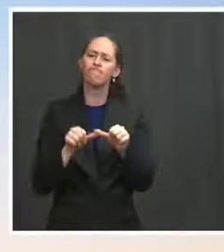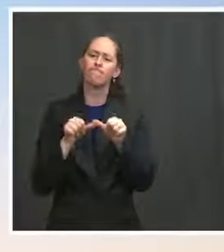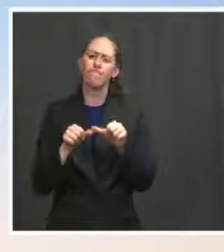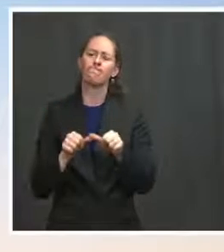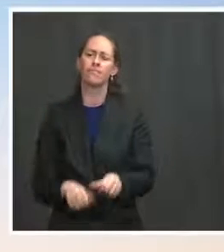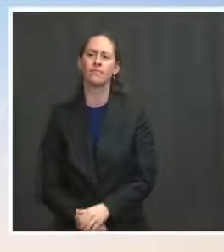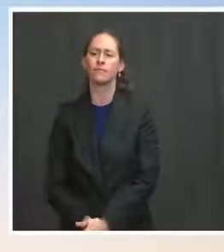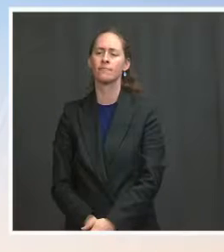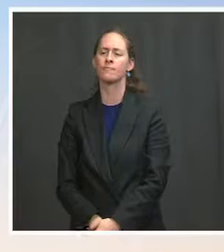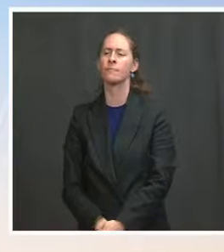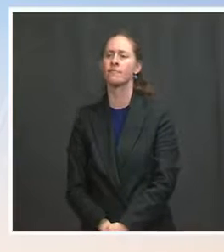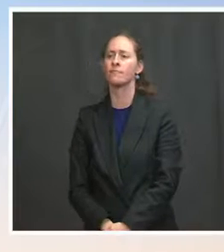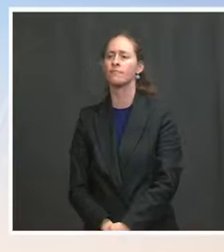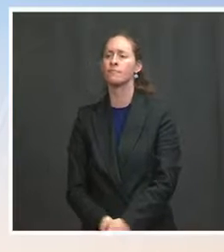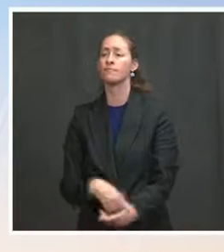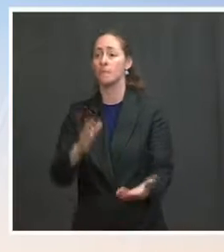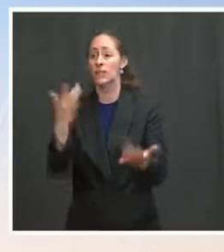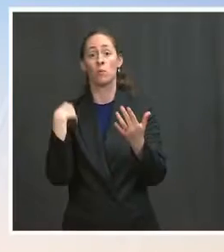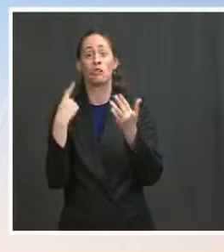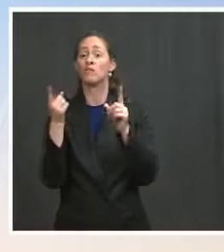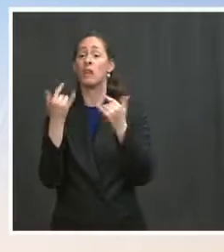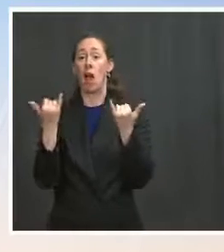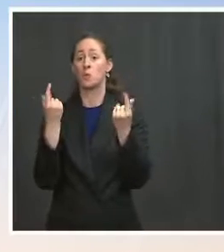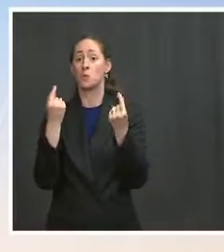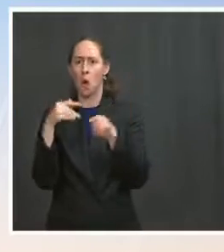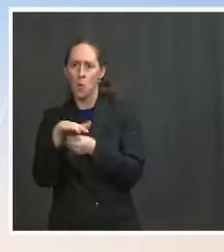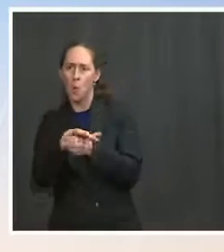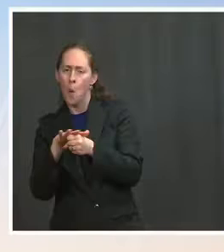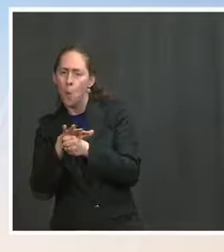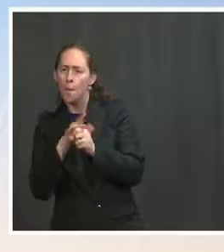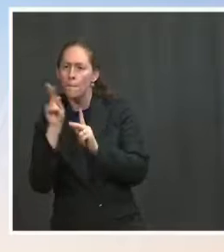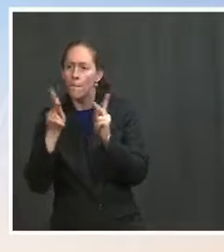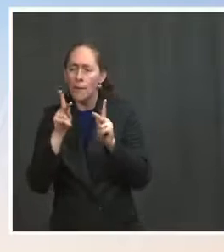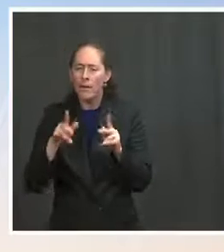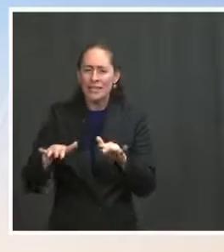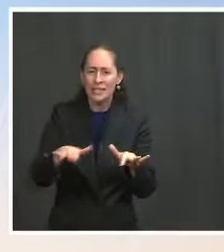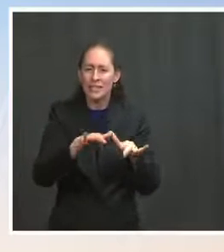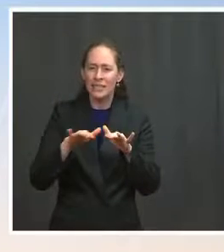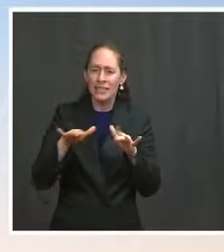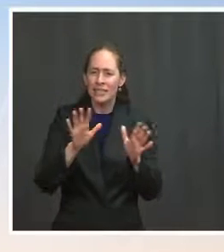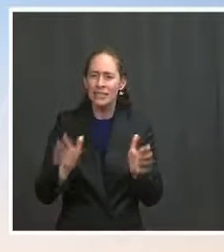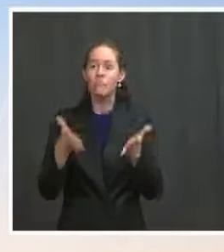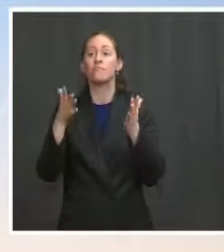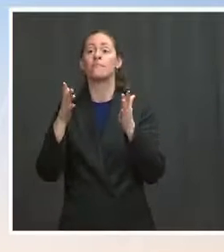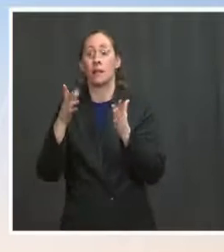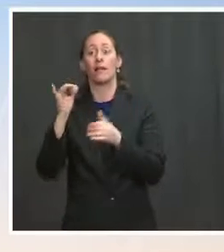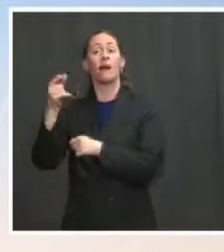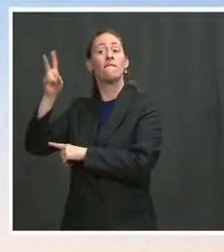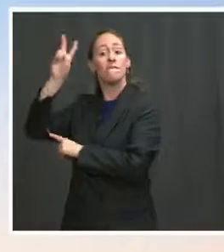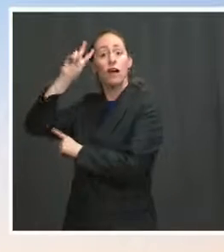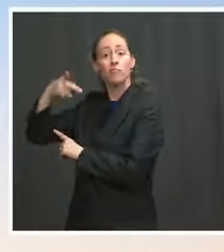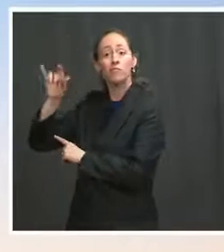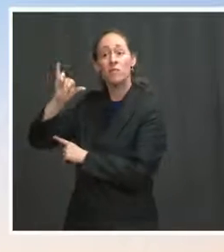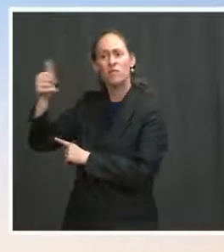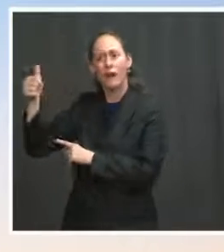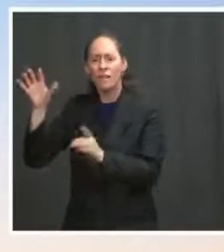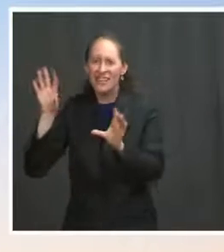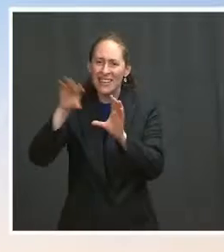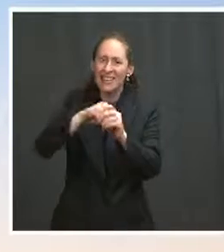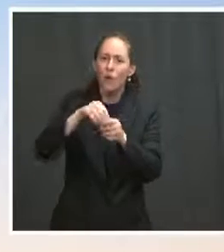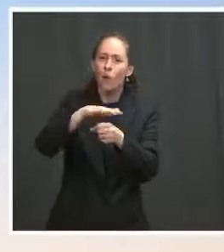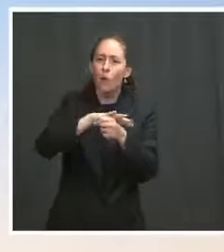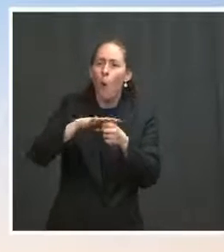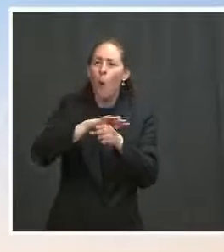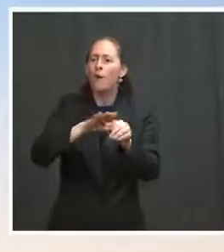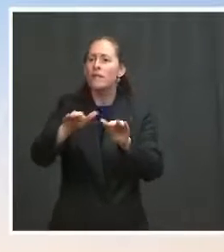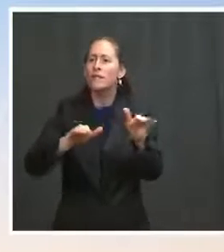with local activists, with local legislators. You've seen the vice president do a bit of this, engage with and work with them. We're going to fight this fight